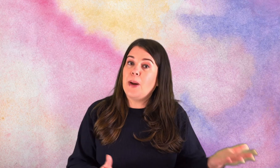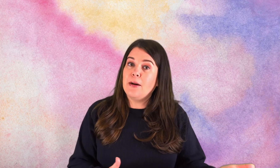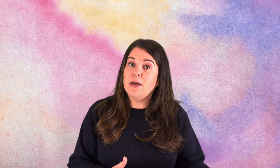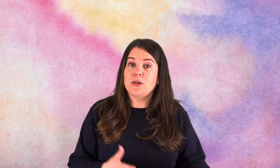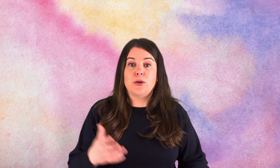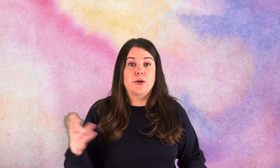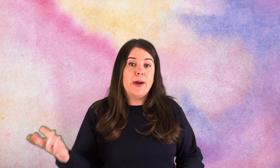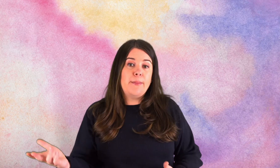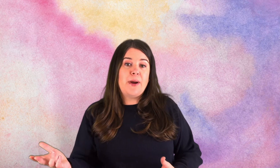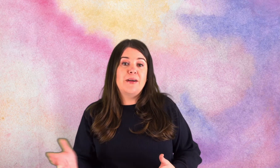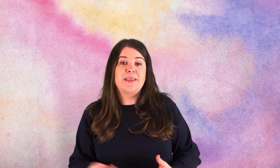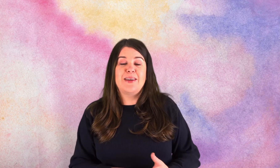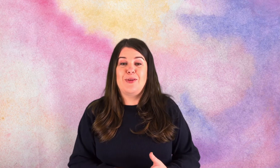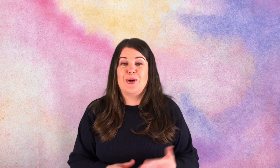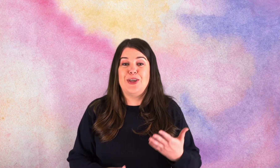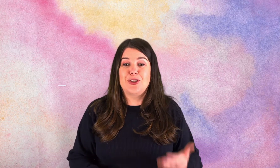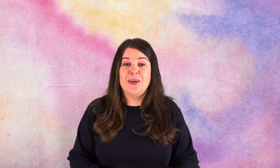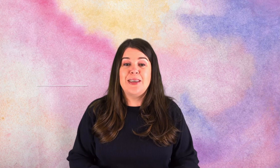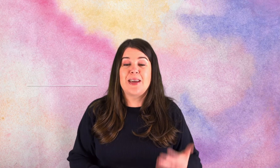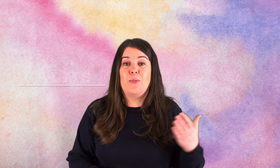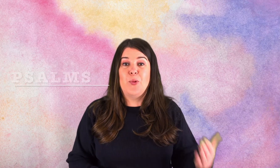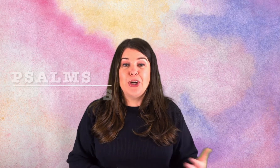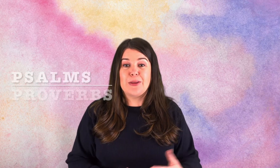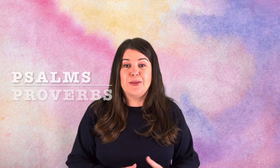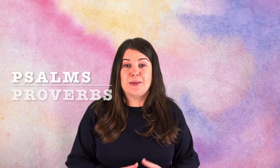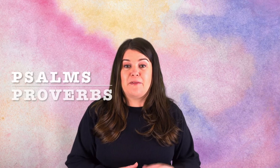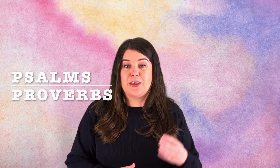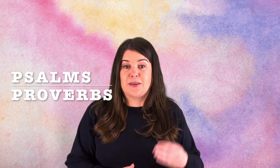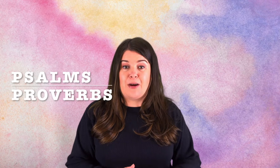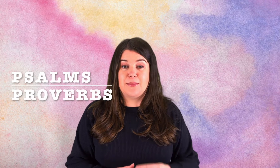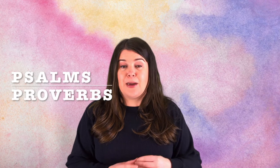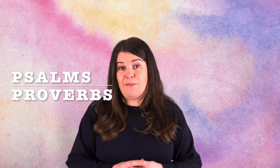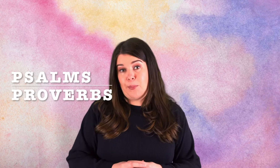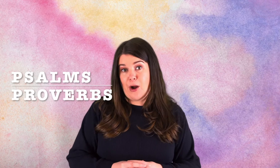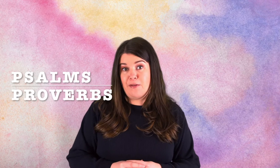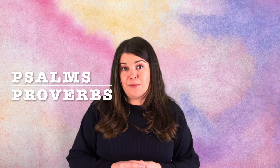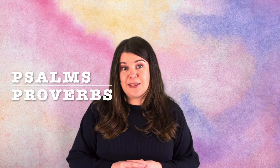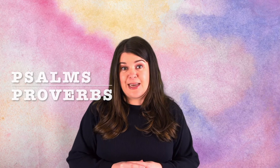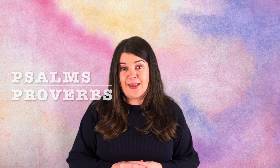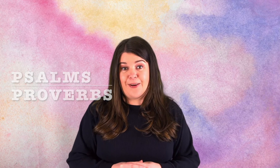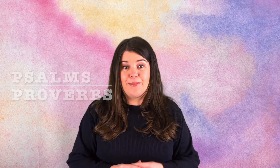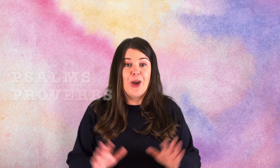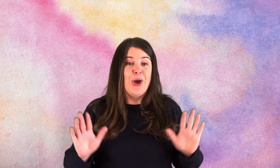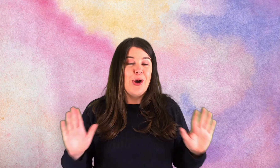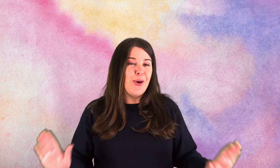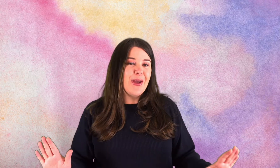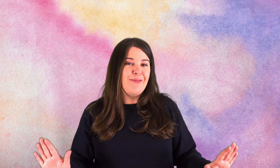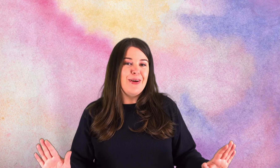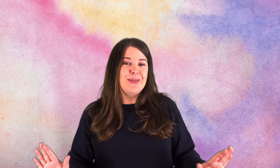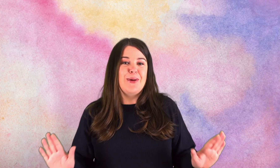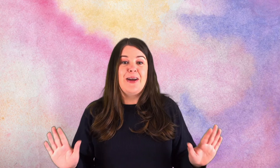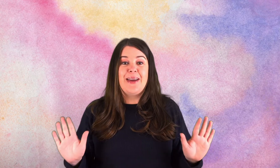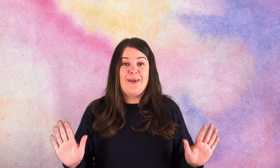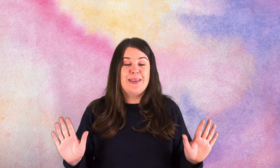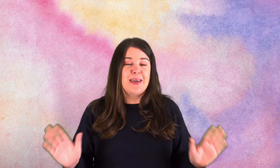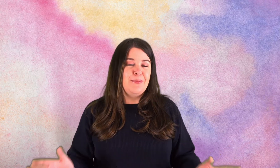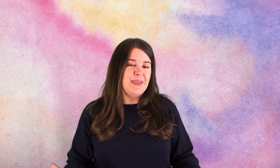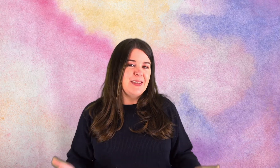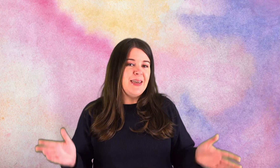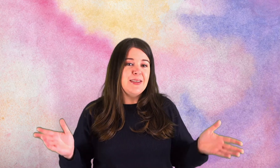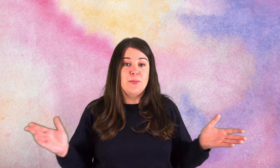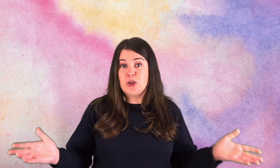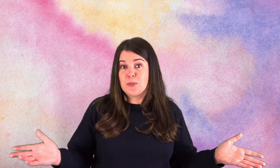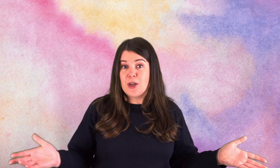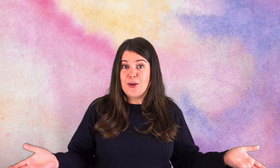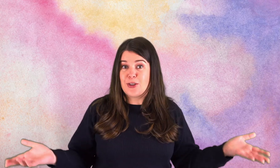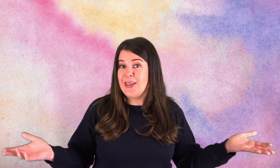your parents or your grandparents if you want to join us and work through some of the Psalms and Proverbs together. Okay, friends, well, now it's time to